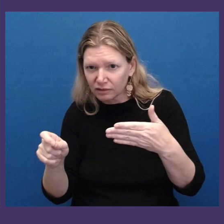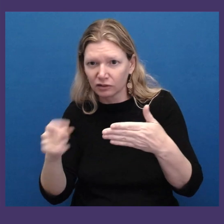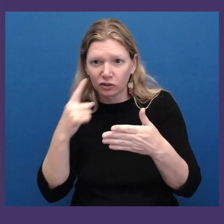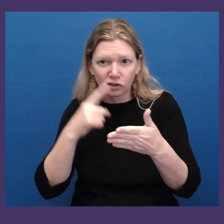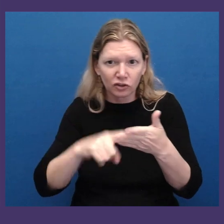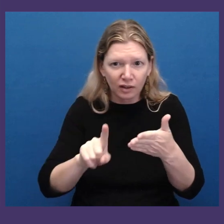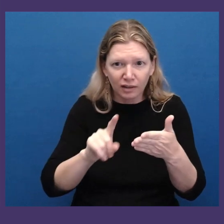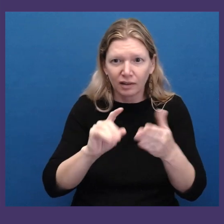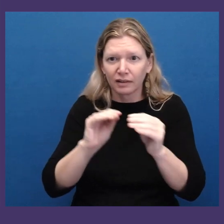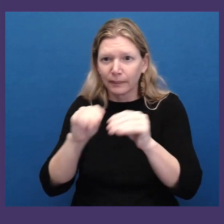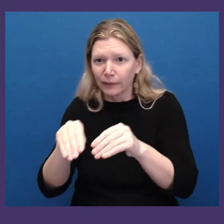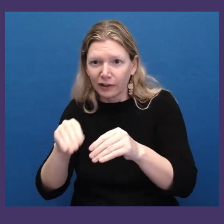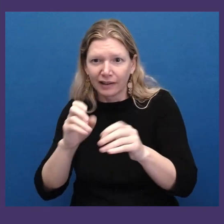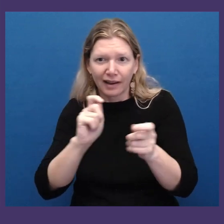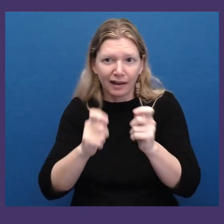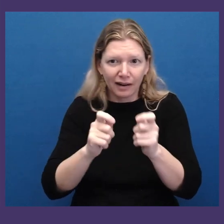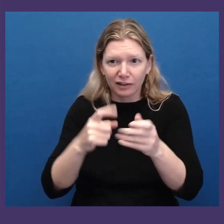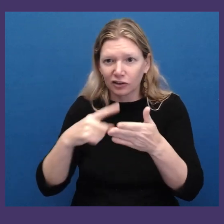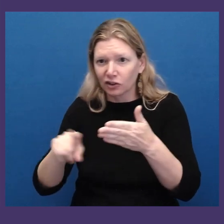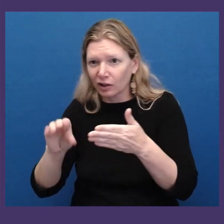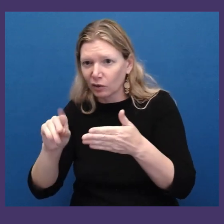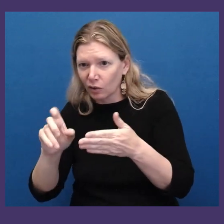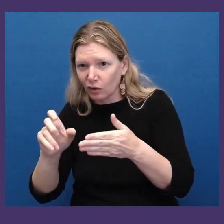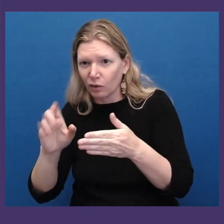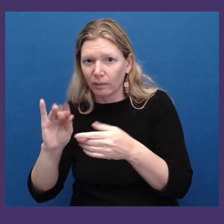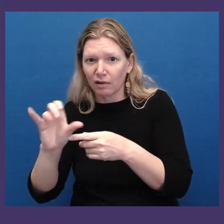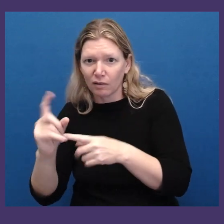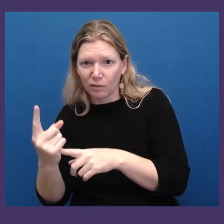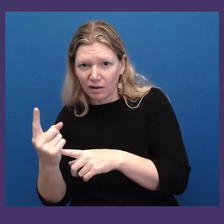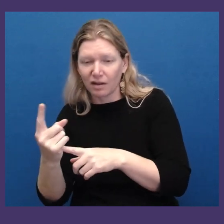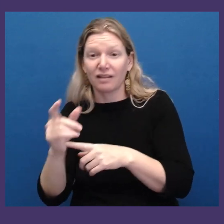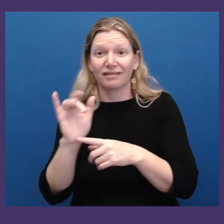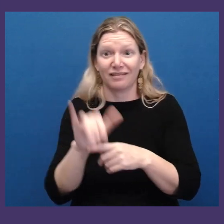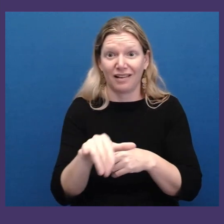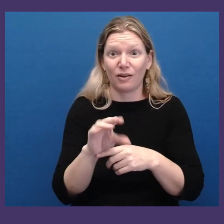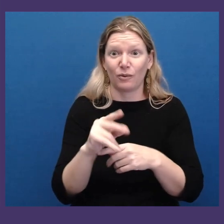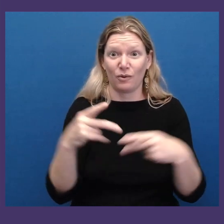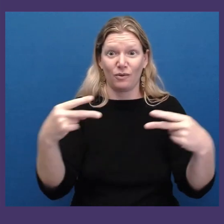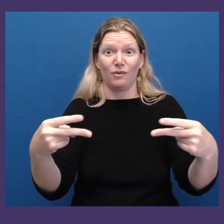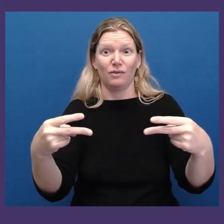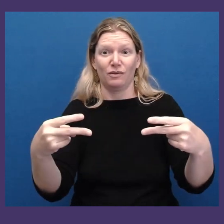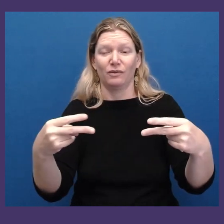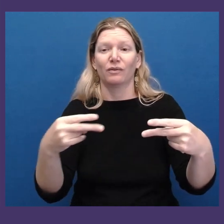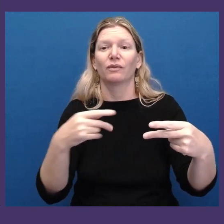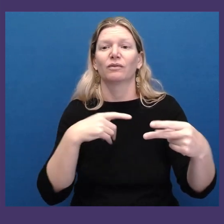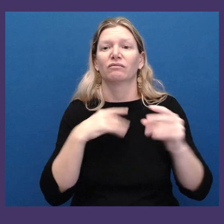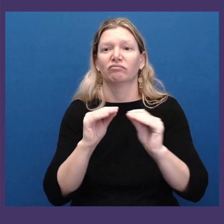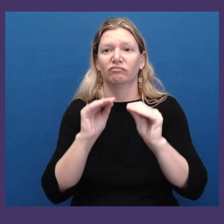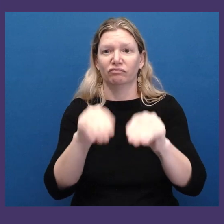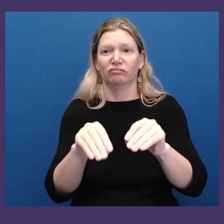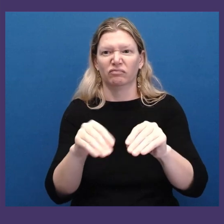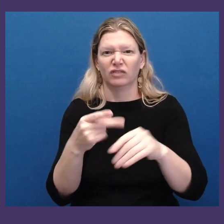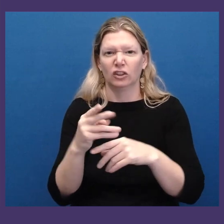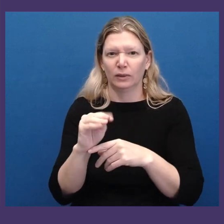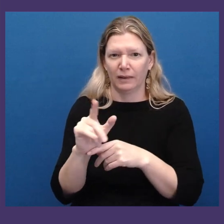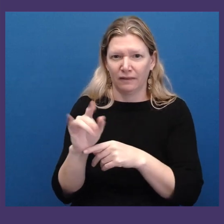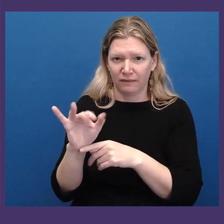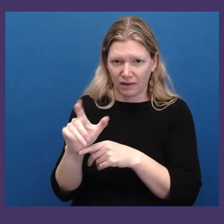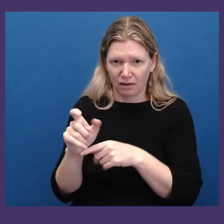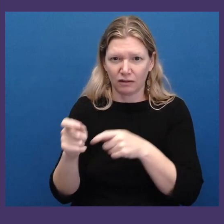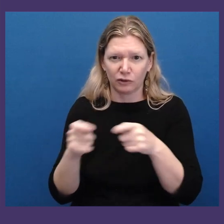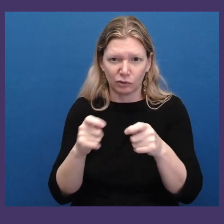code, and I'm going to insert this code into empty HTML file. Control enter. Main region. Test.html. Editor.